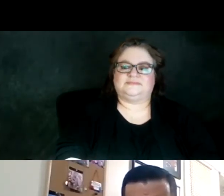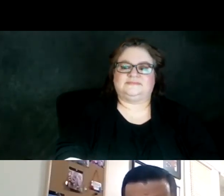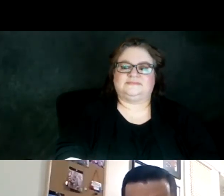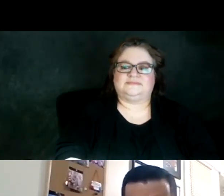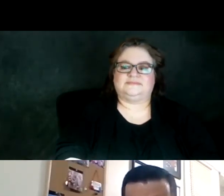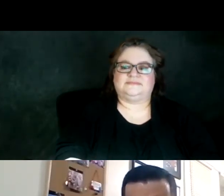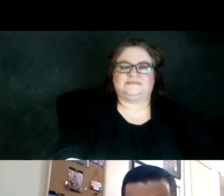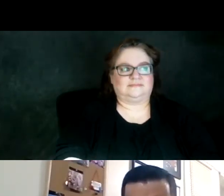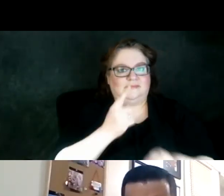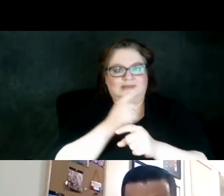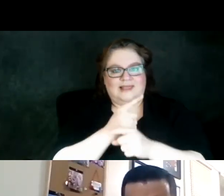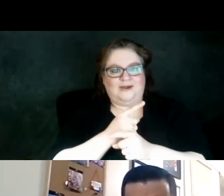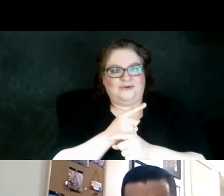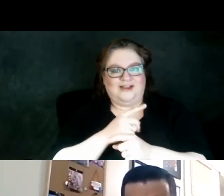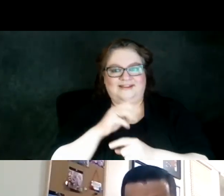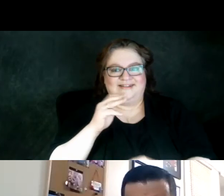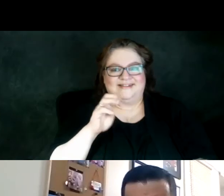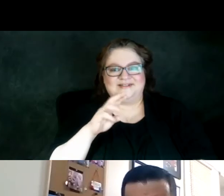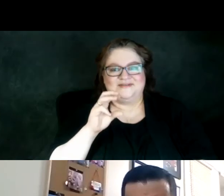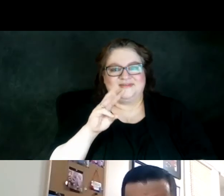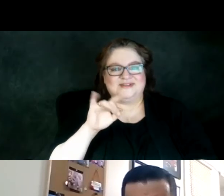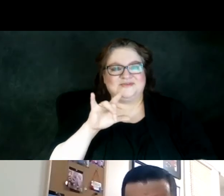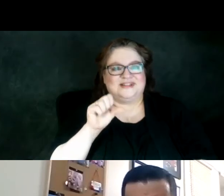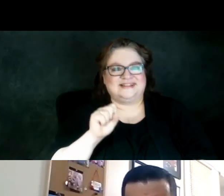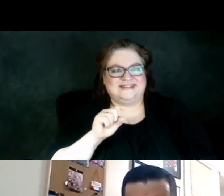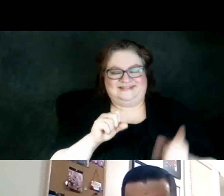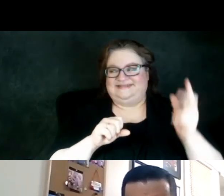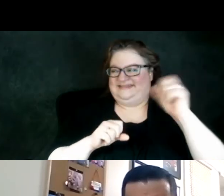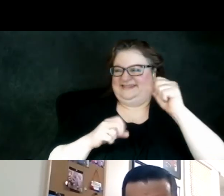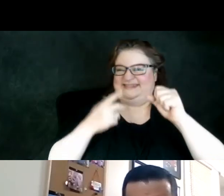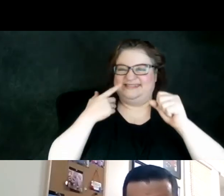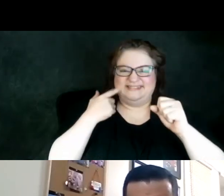Did I get all that right, Ms. Williams-Ford? You did.